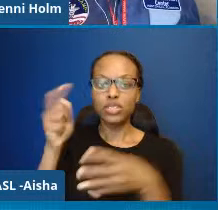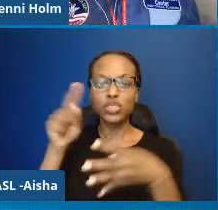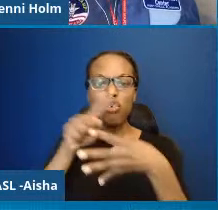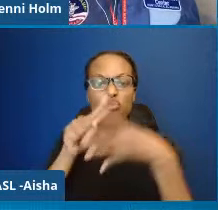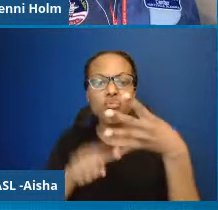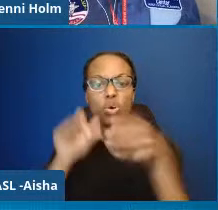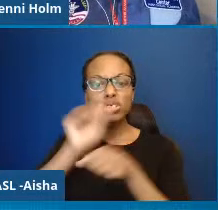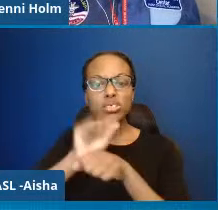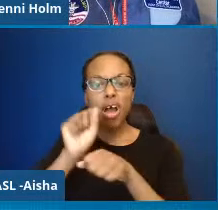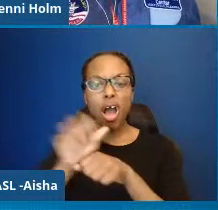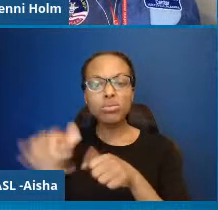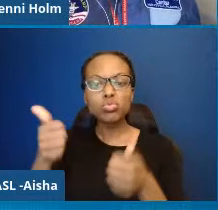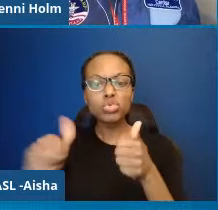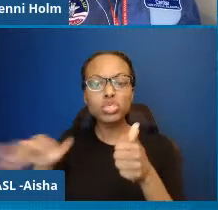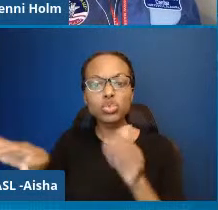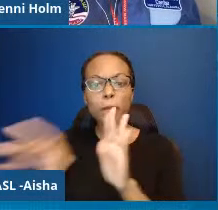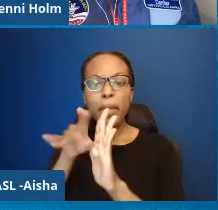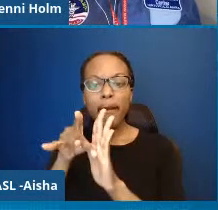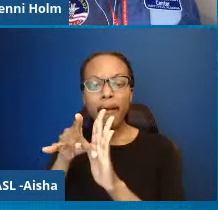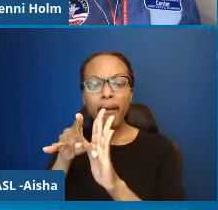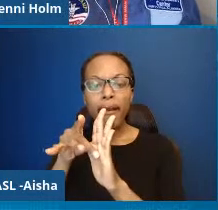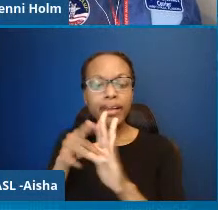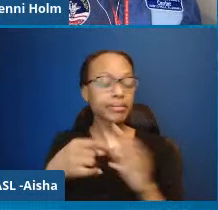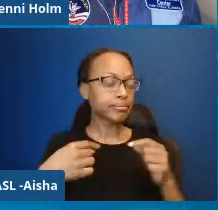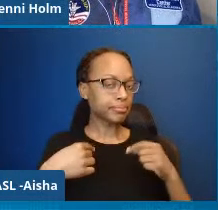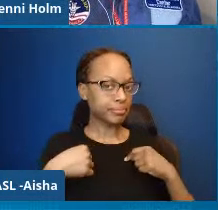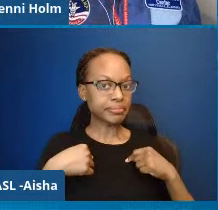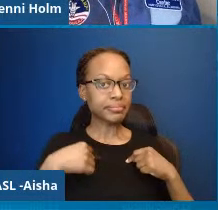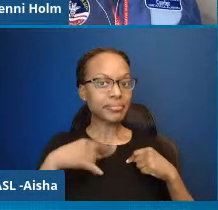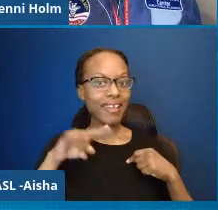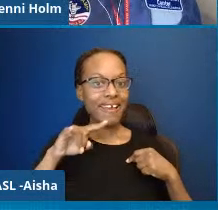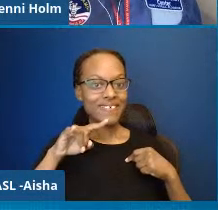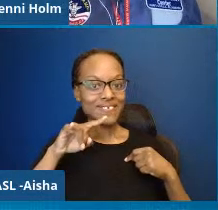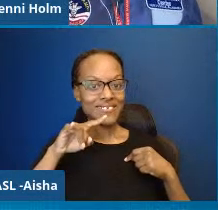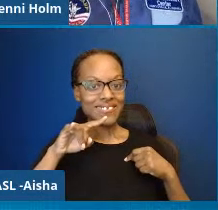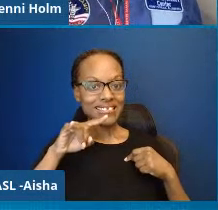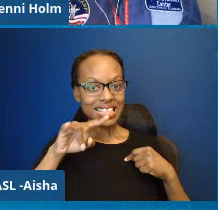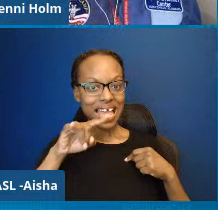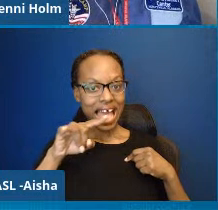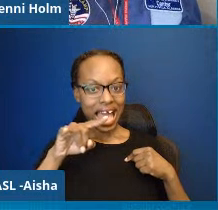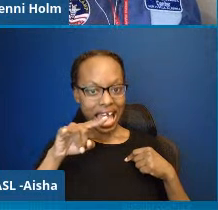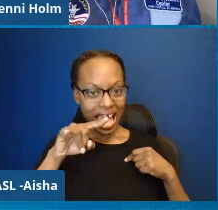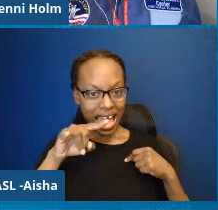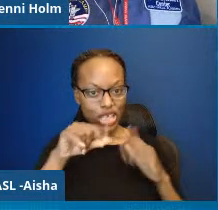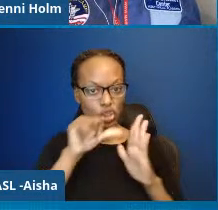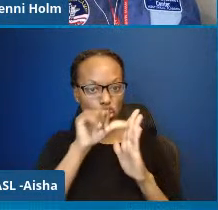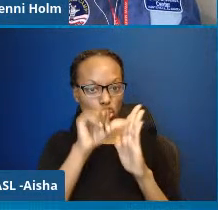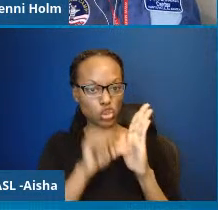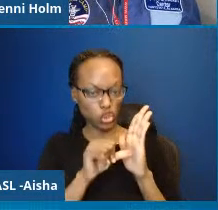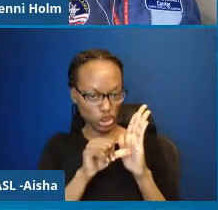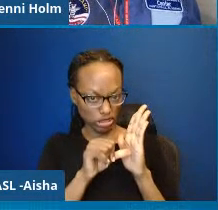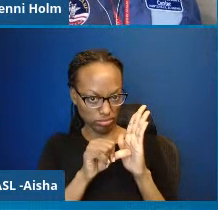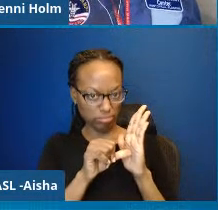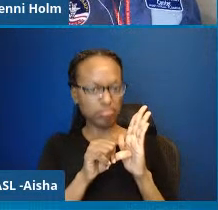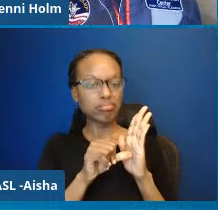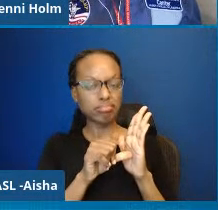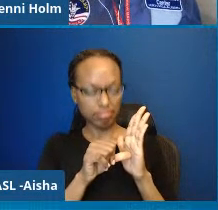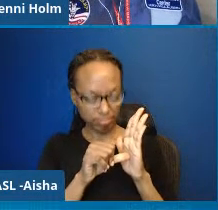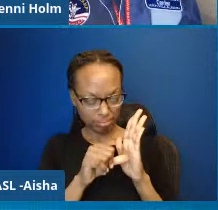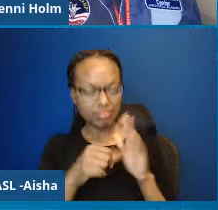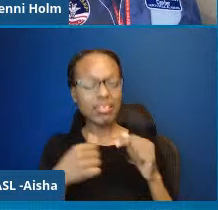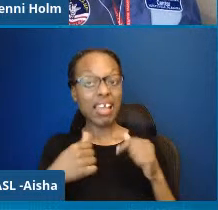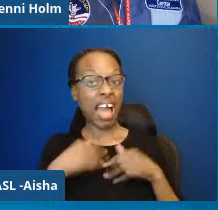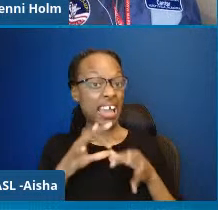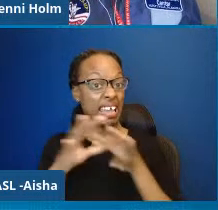systems tech? Well, I'm going to have to choose flight surgeon because I actually do have a little bit of a personal connection to the space program. My father,